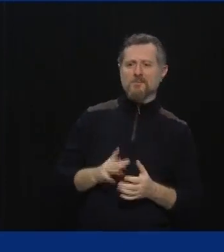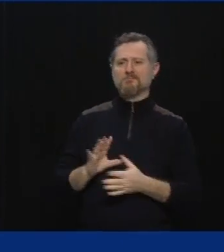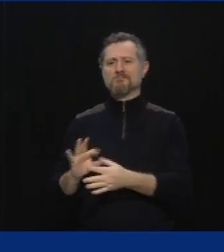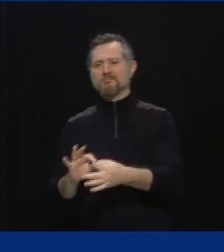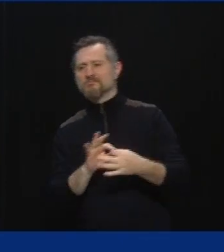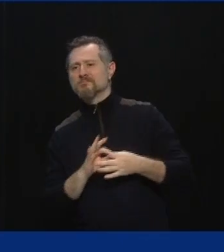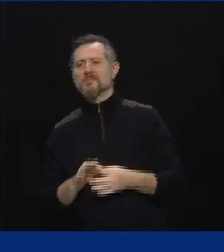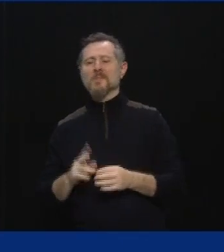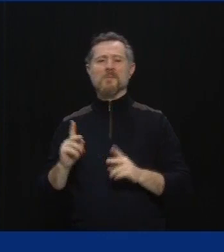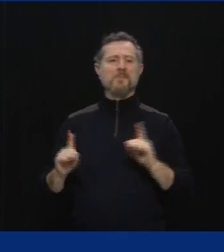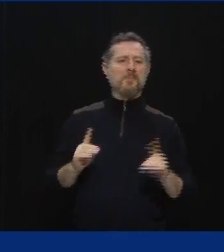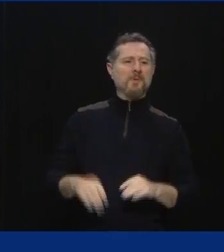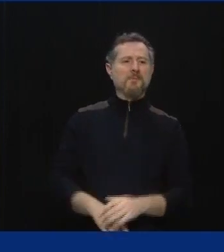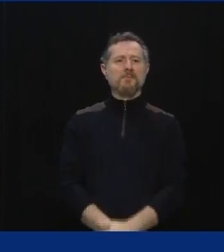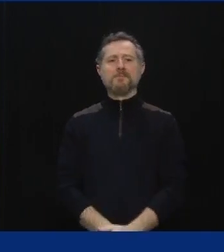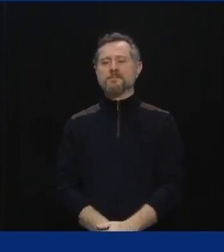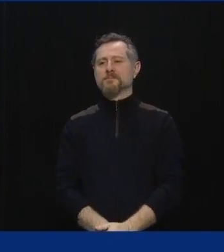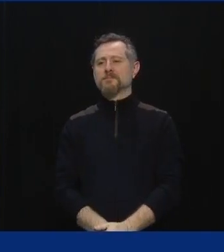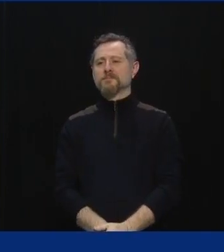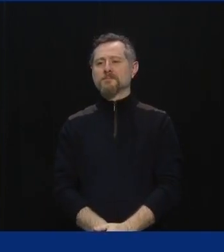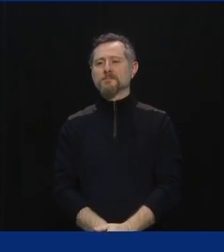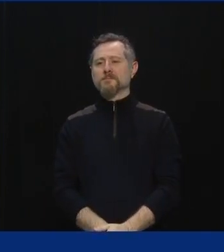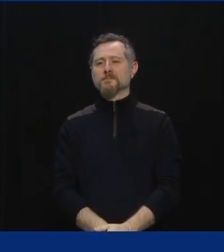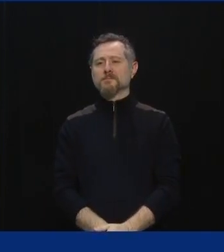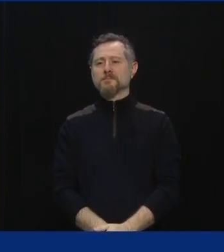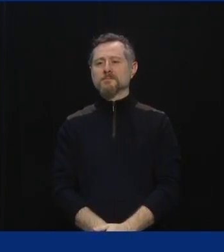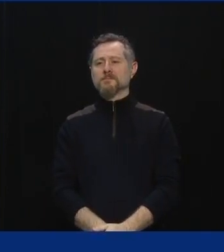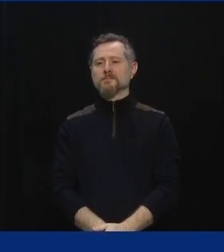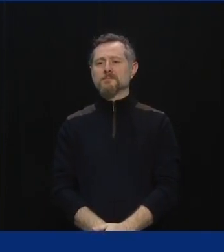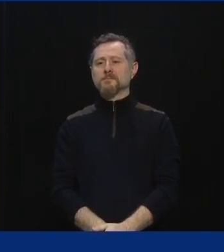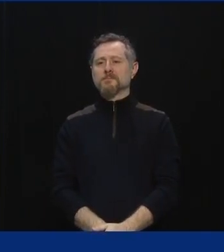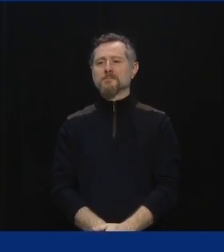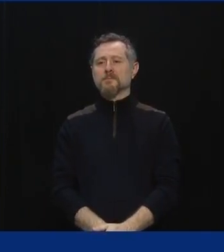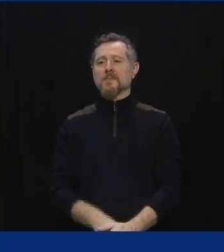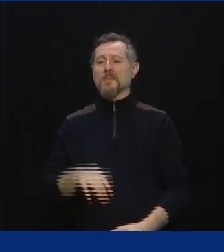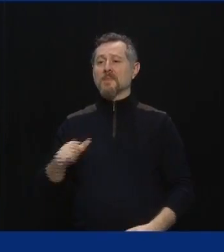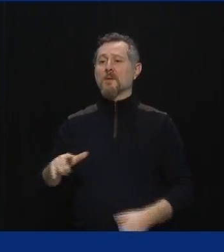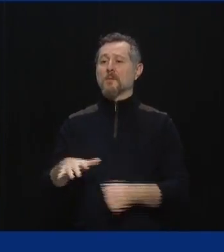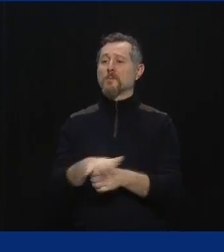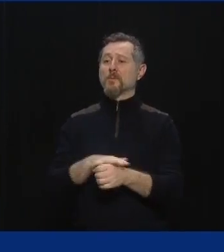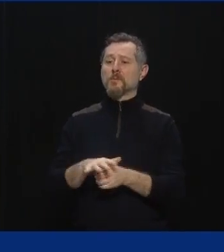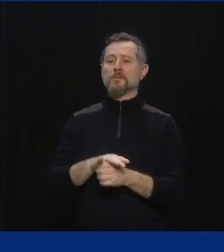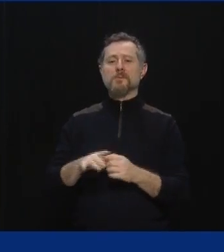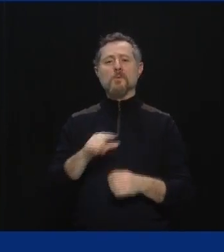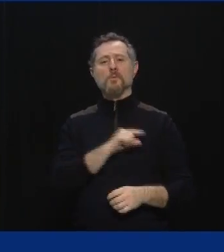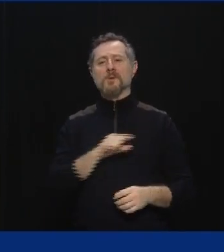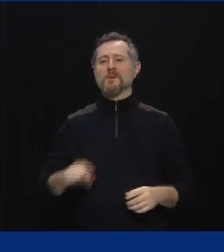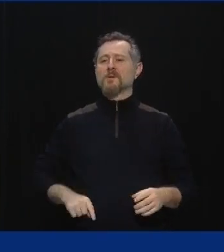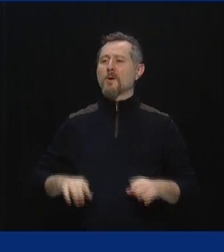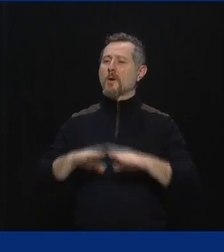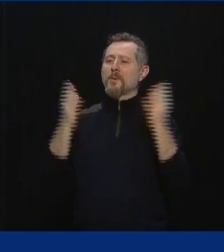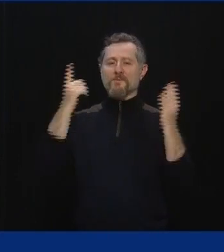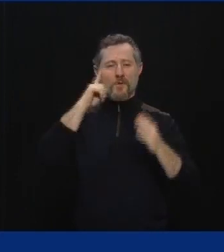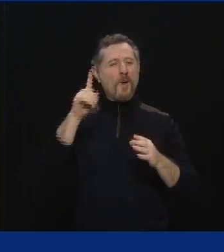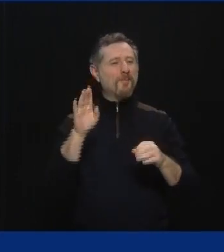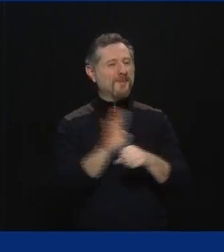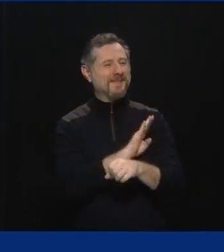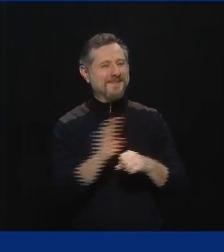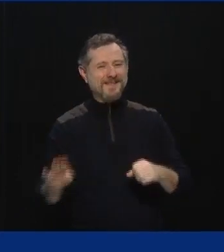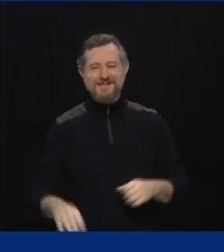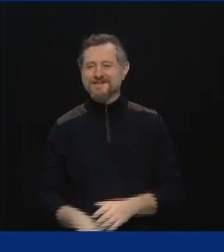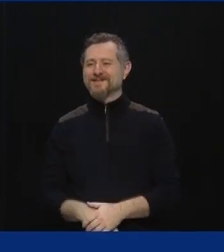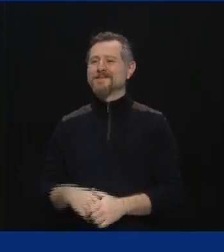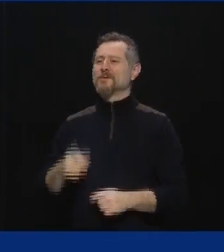together, that the borough of Queens is open for business and we'll get it